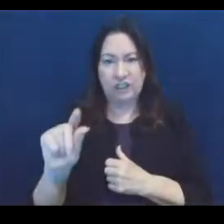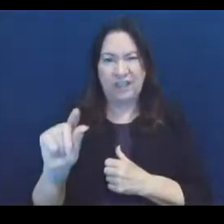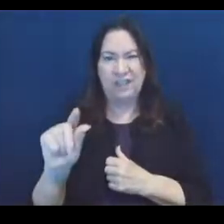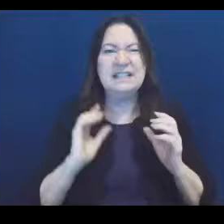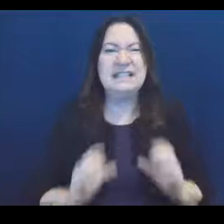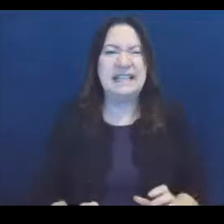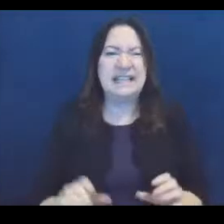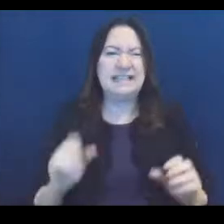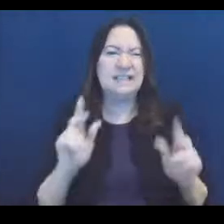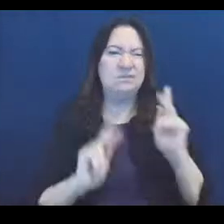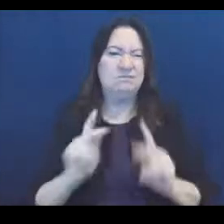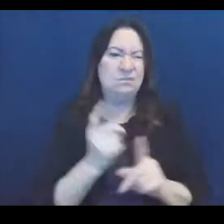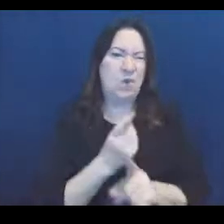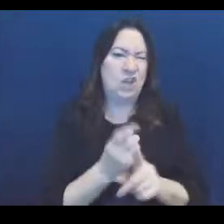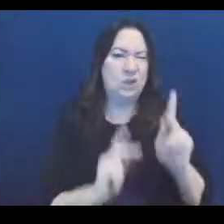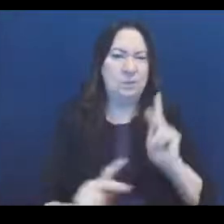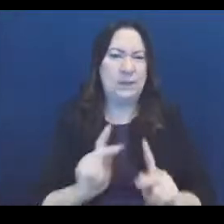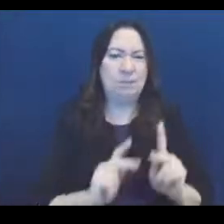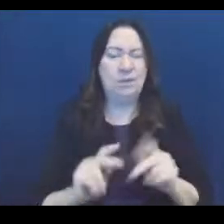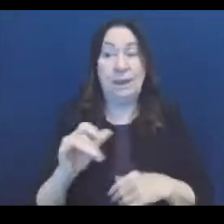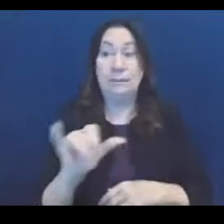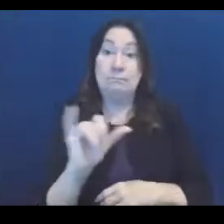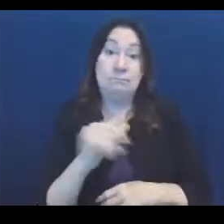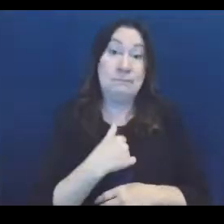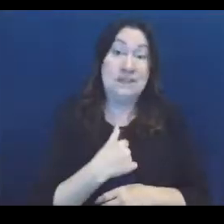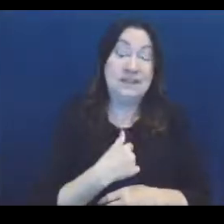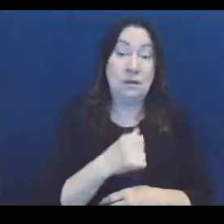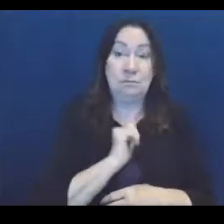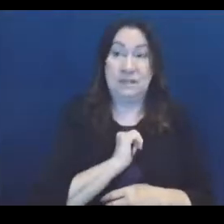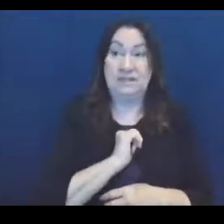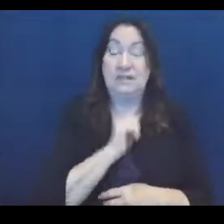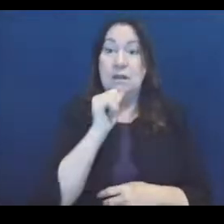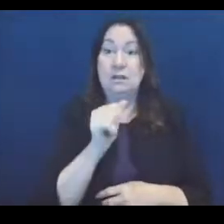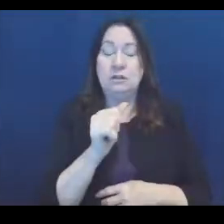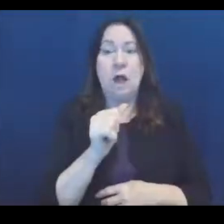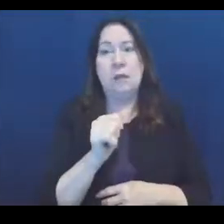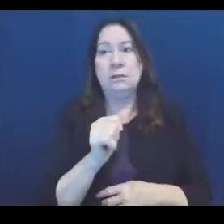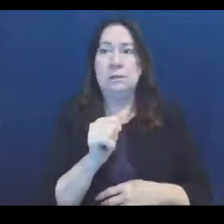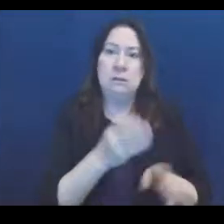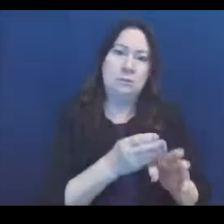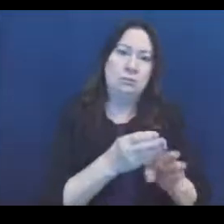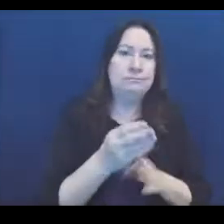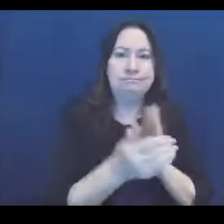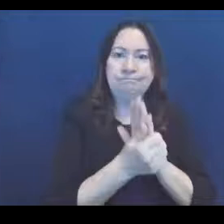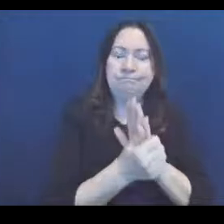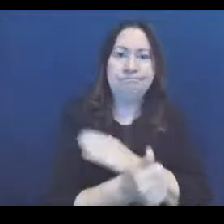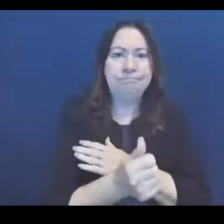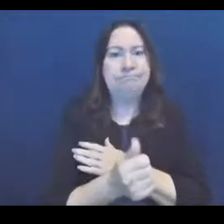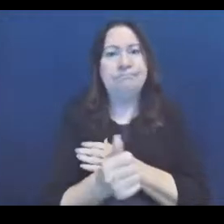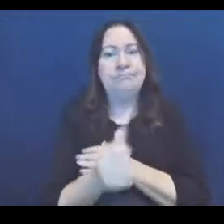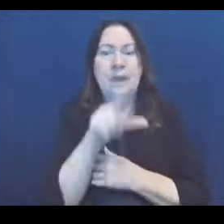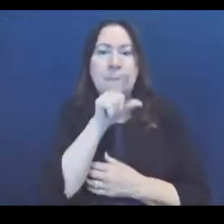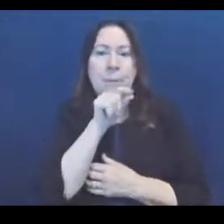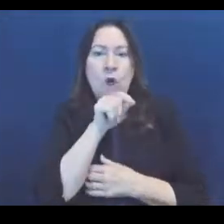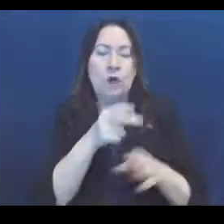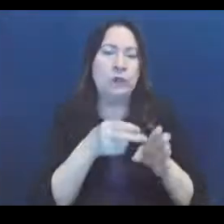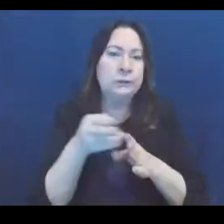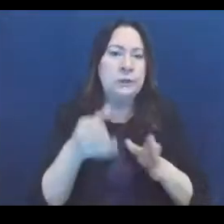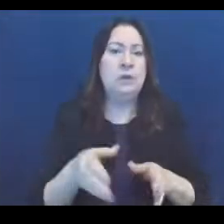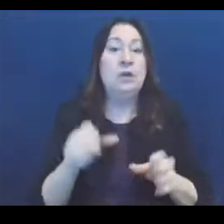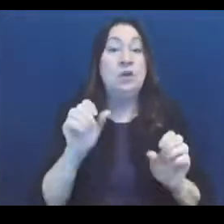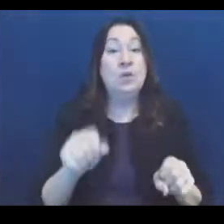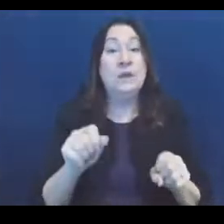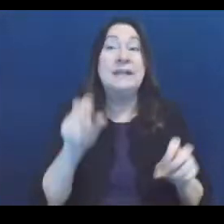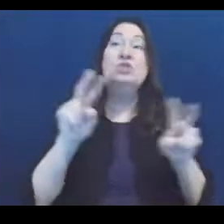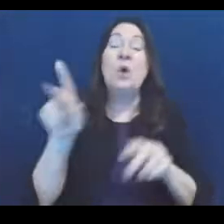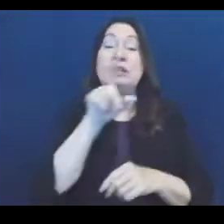where people just like myself who aren't professional ornithologists, bird watchers, can actually become a backyard bird watcher